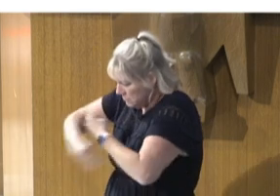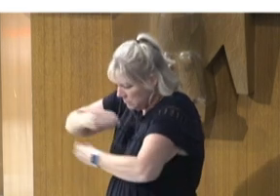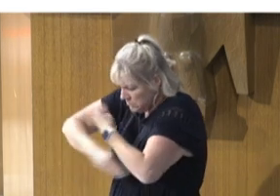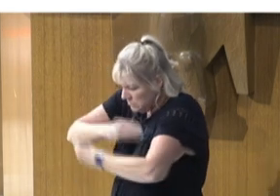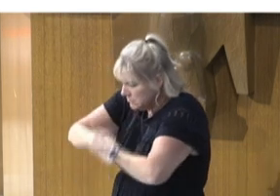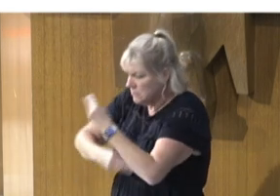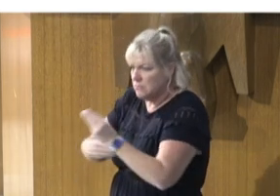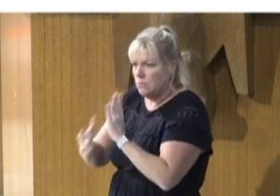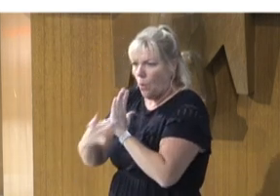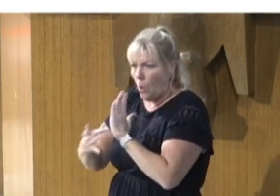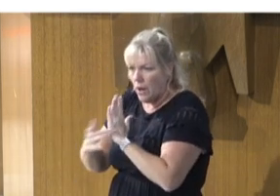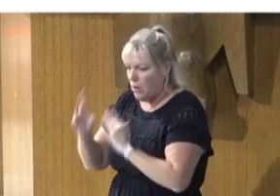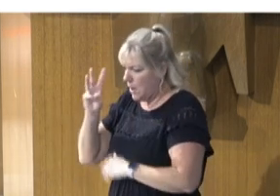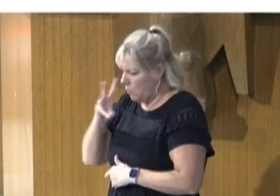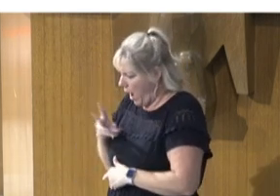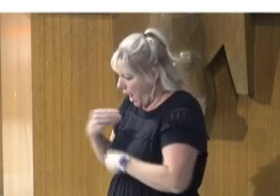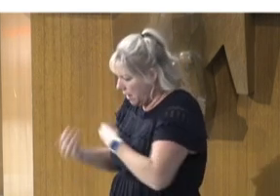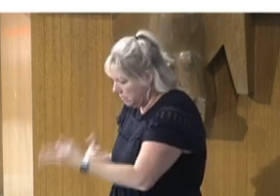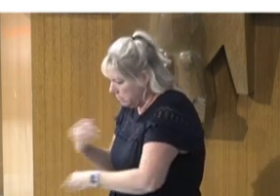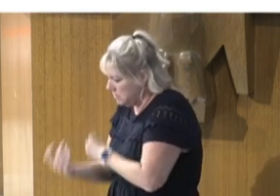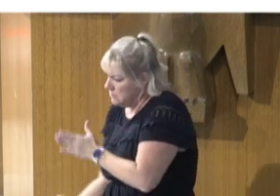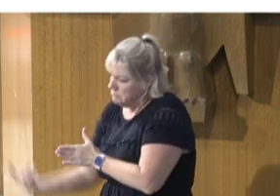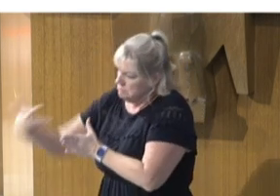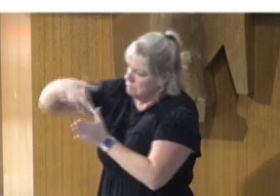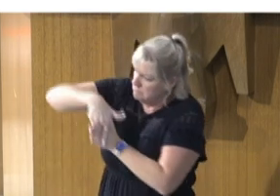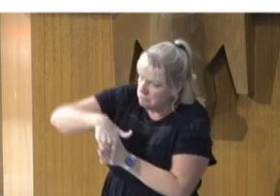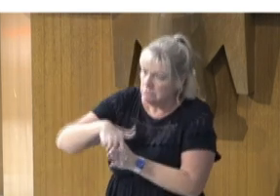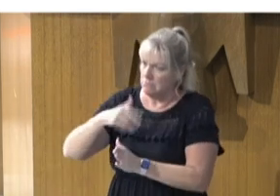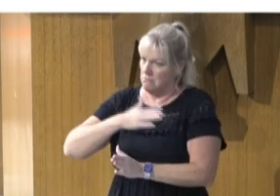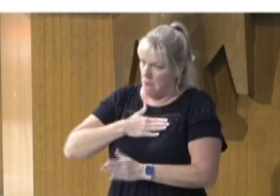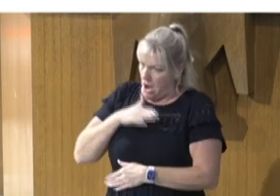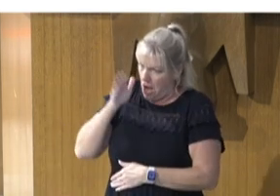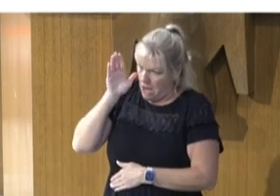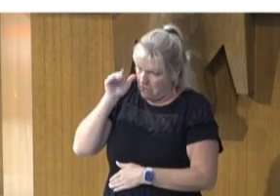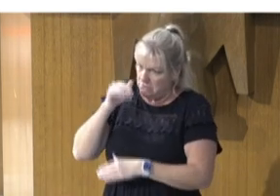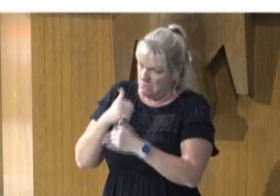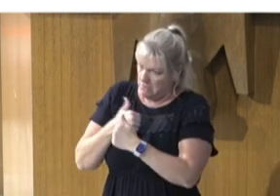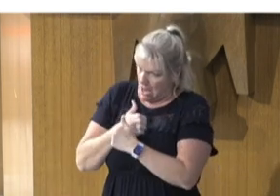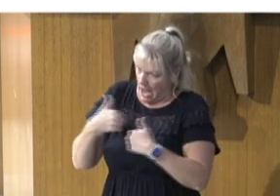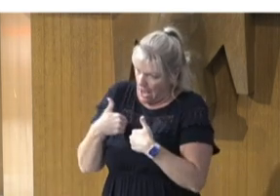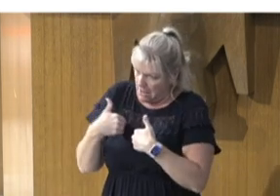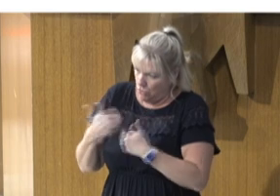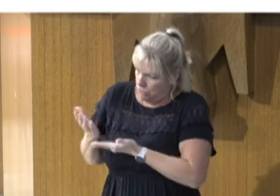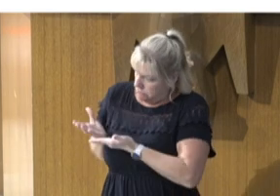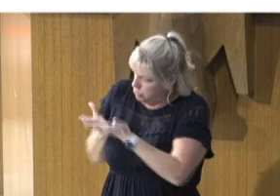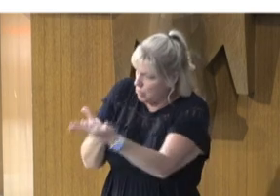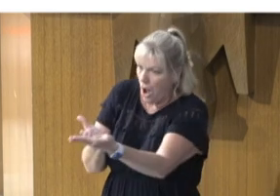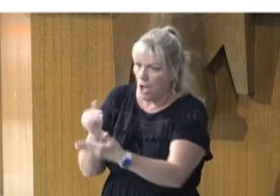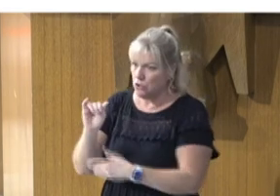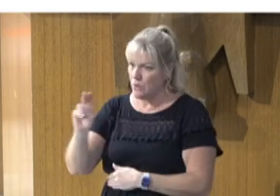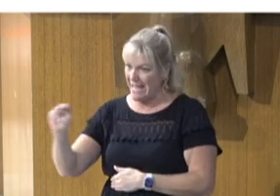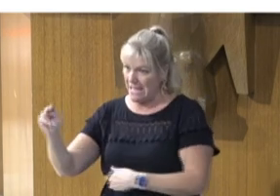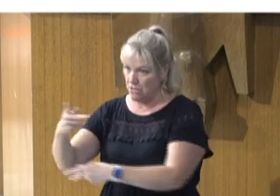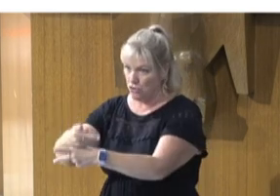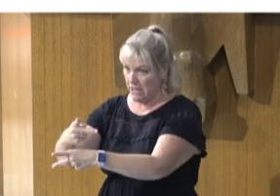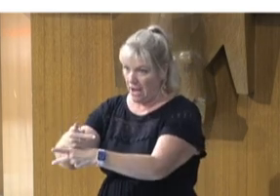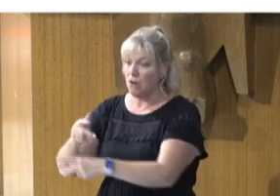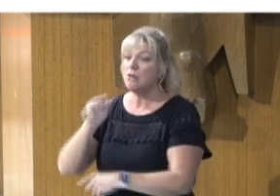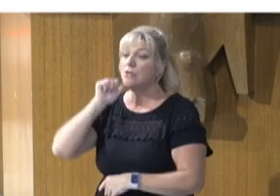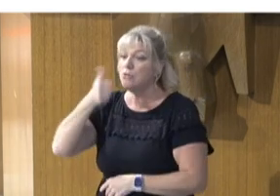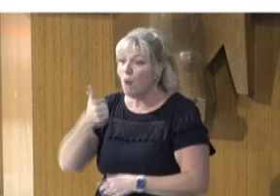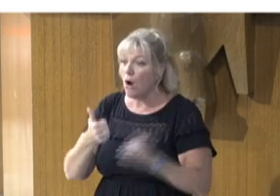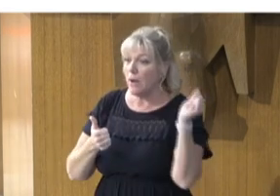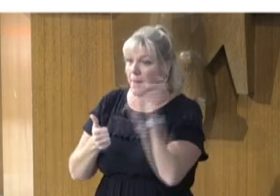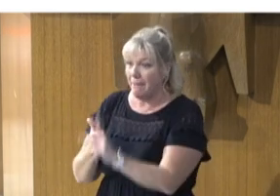oil and wine. Then he put him on his own animal, brought him to an inn, and took care of him. The next day, he took out